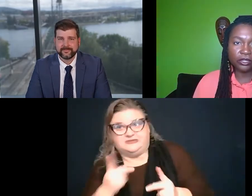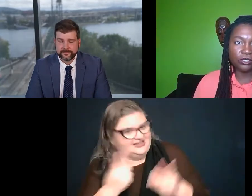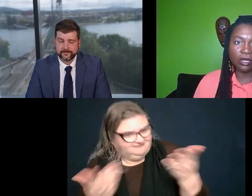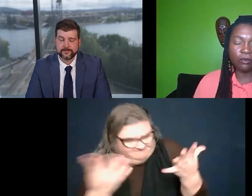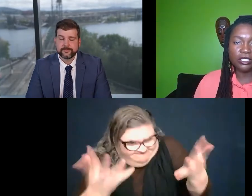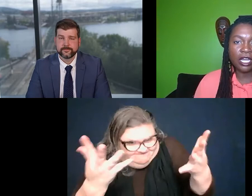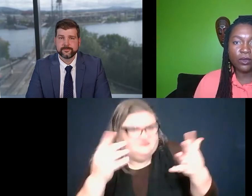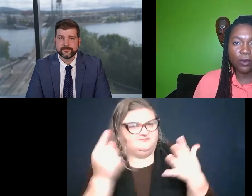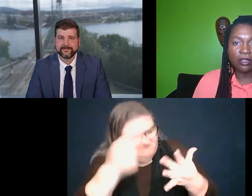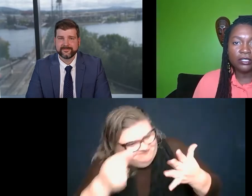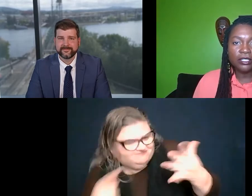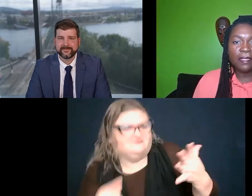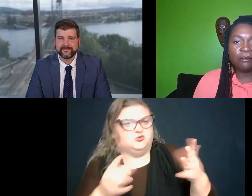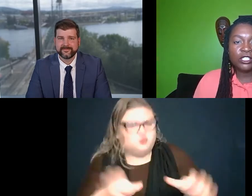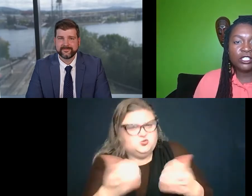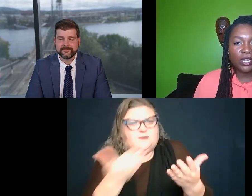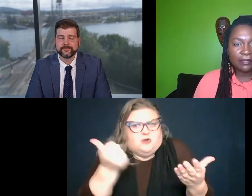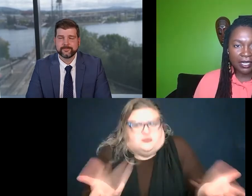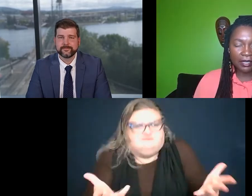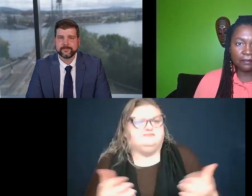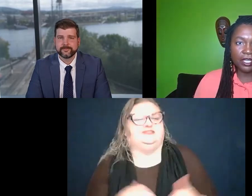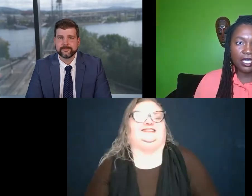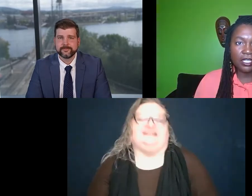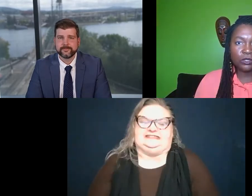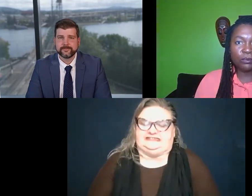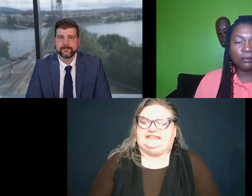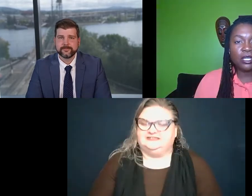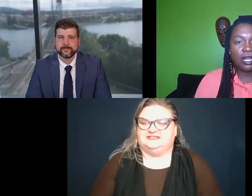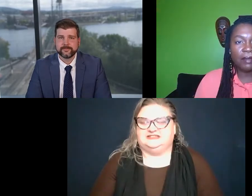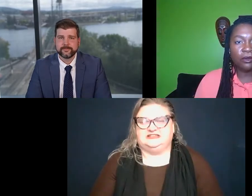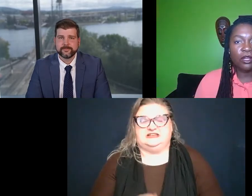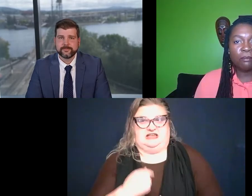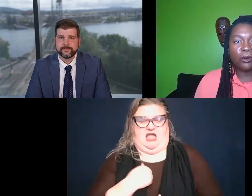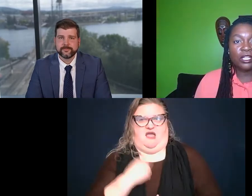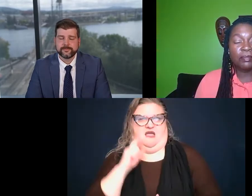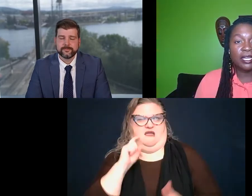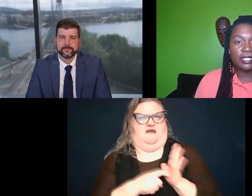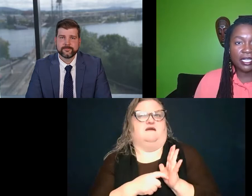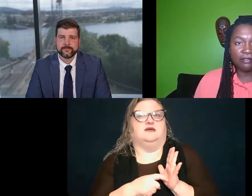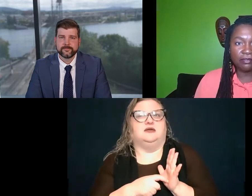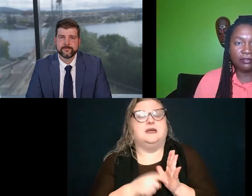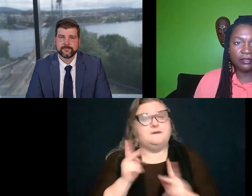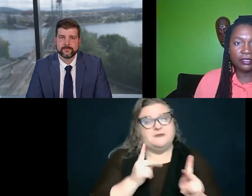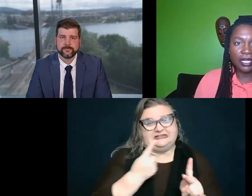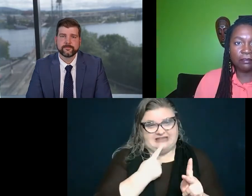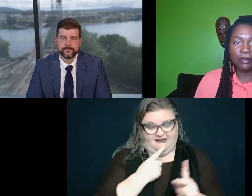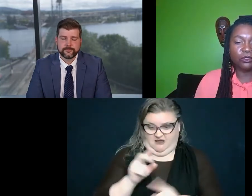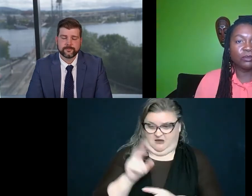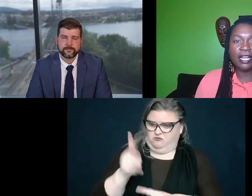what you need to do better, and here's what's not going well. What strikes me is when people talk about Portland being